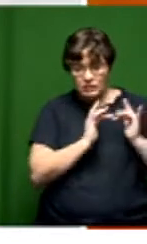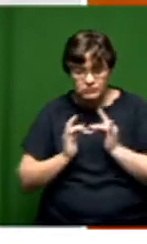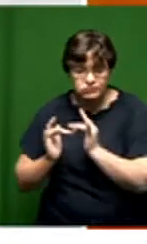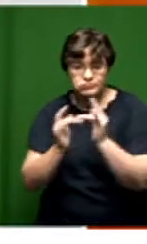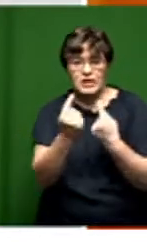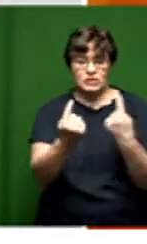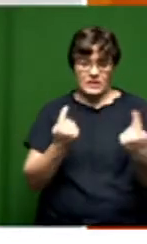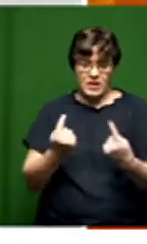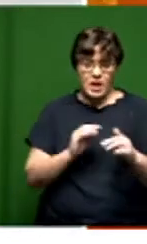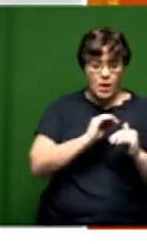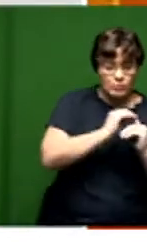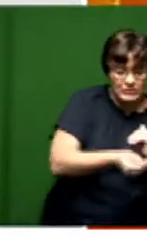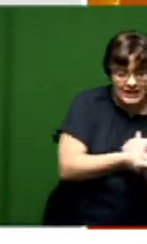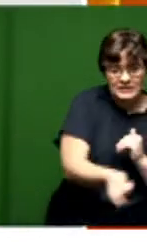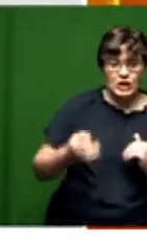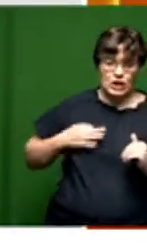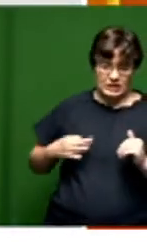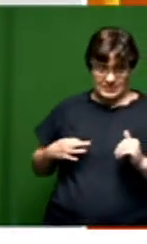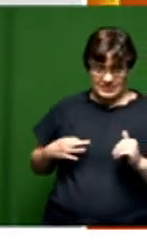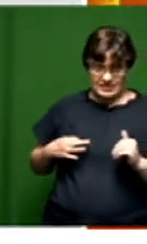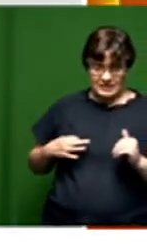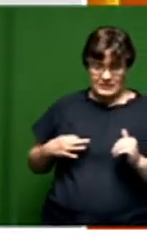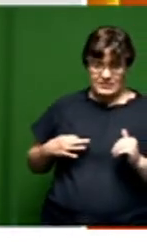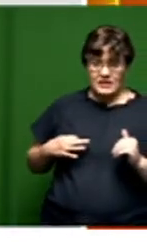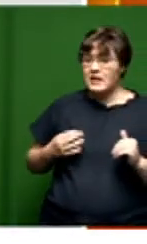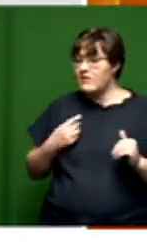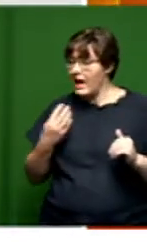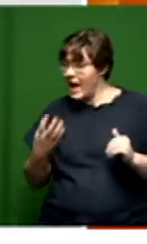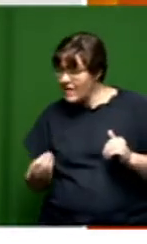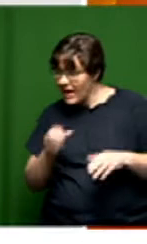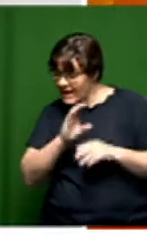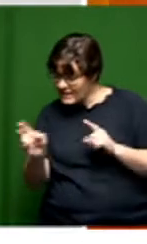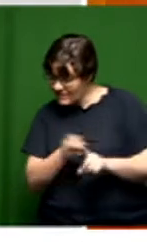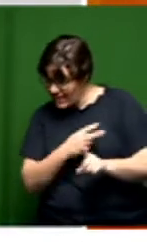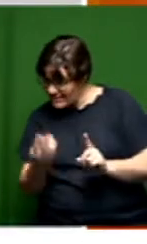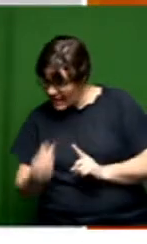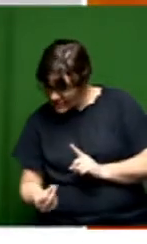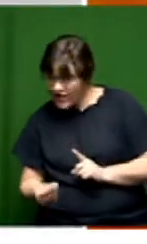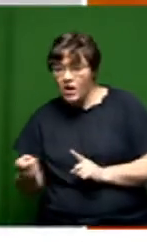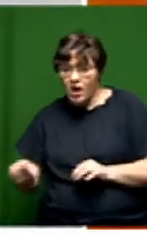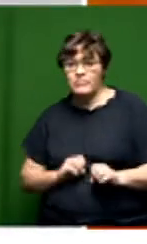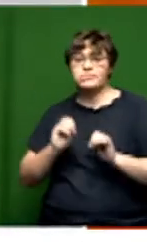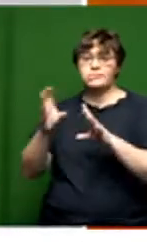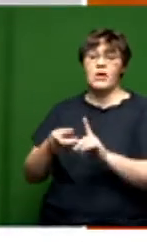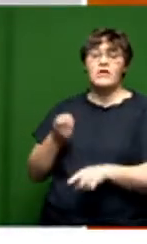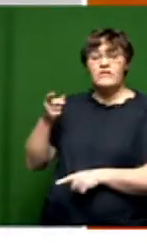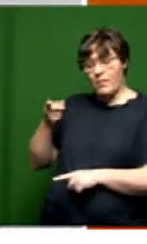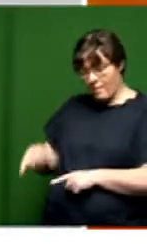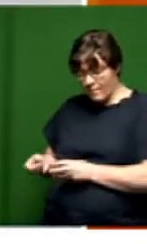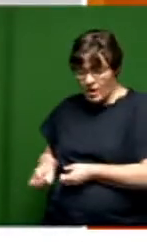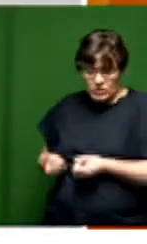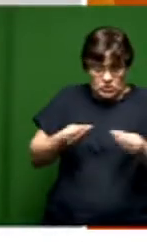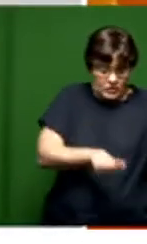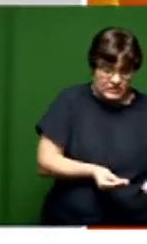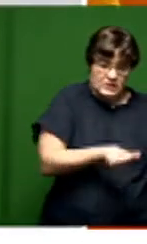and help protecting this girl and taking them, if they have a case of violence, that she can be taken from one service to